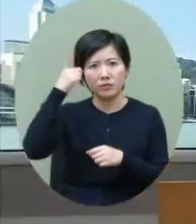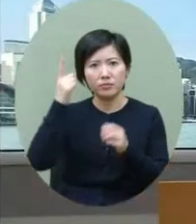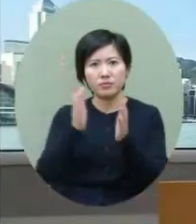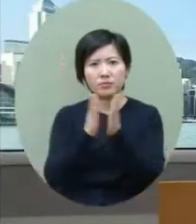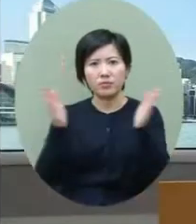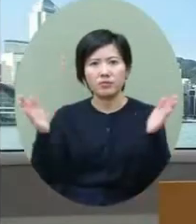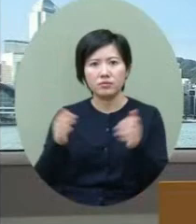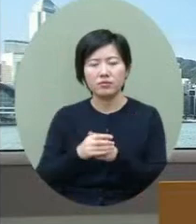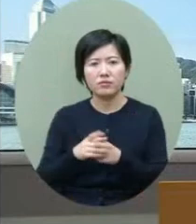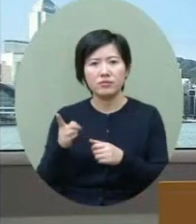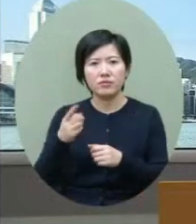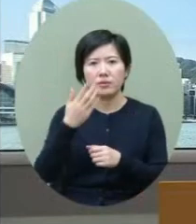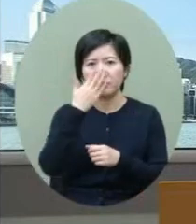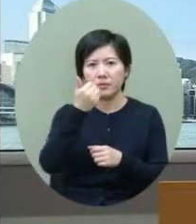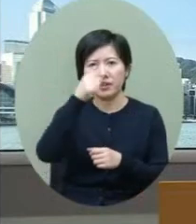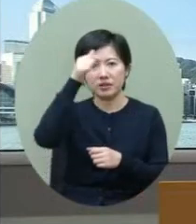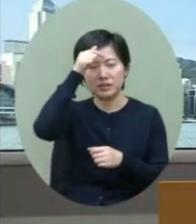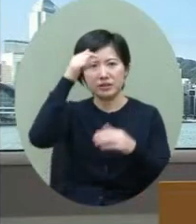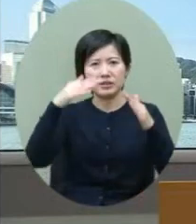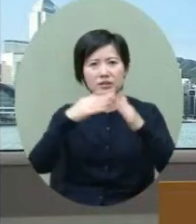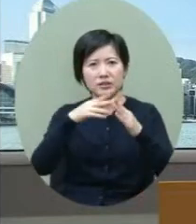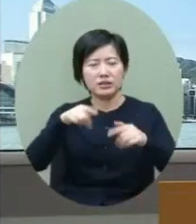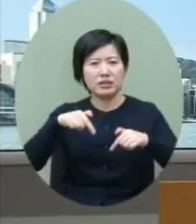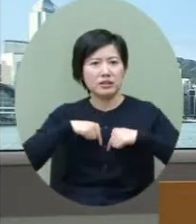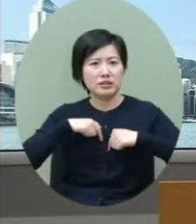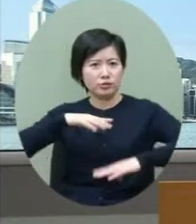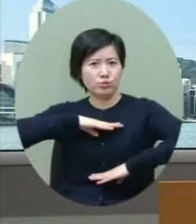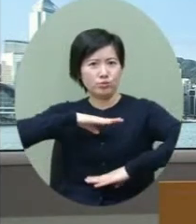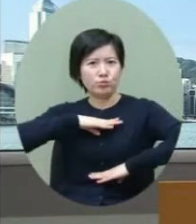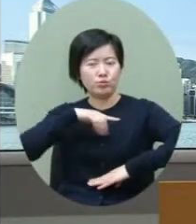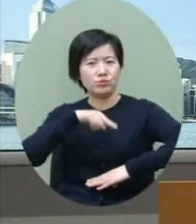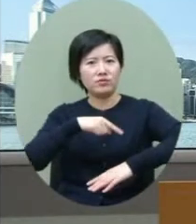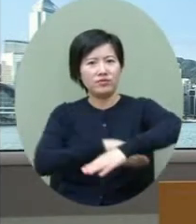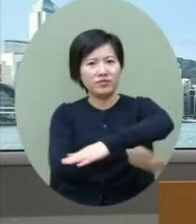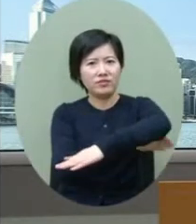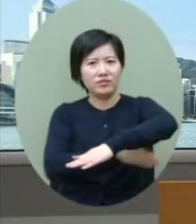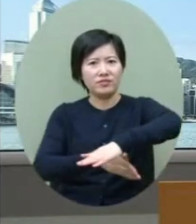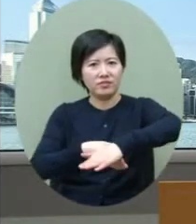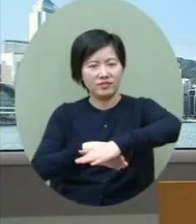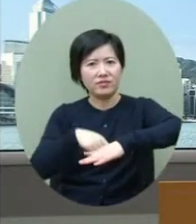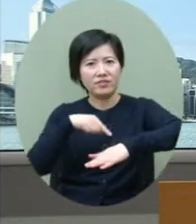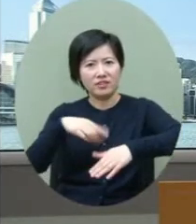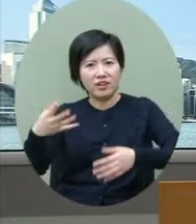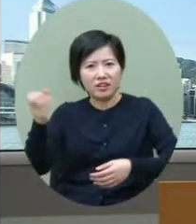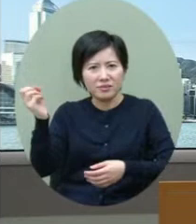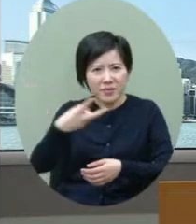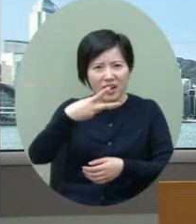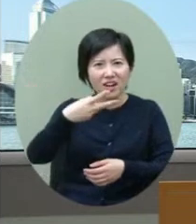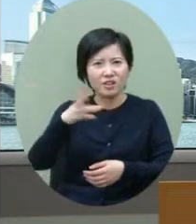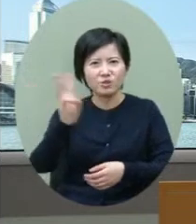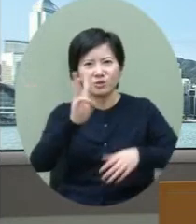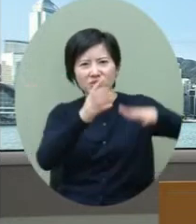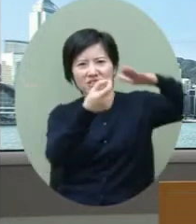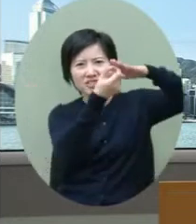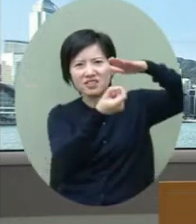I'm from Ming Pao. I'd like to ask about the cardiothoracic ward in